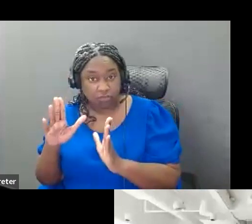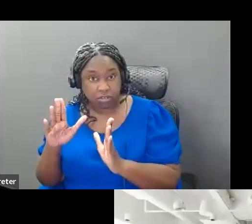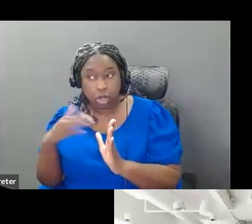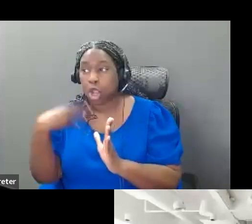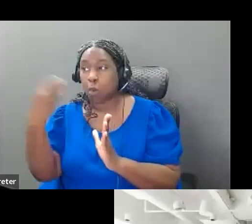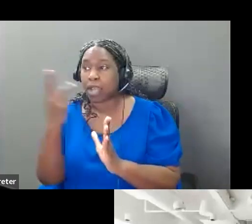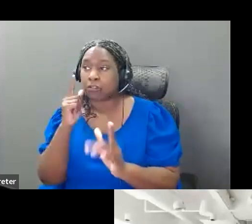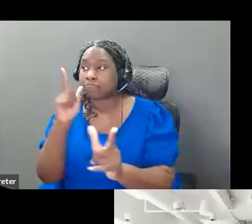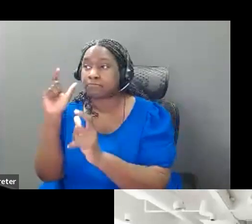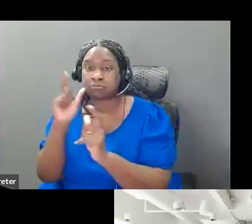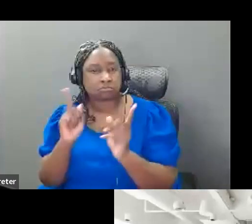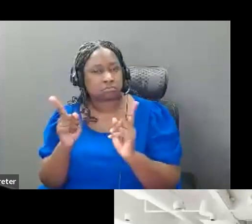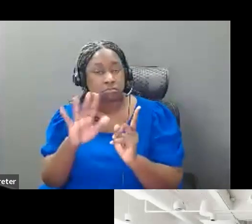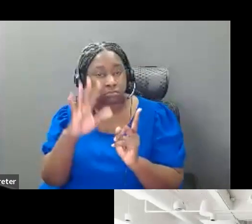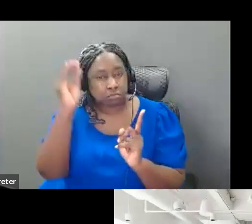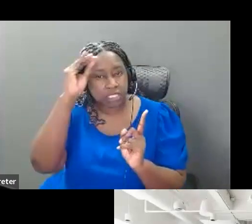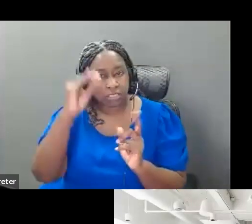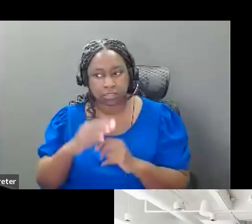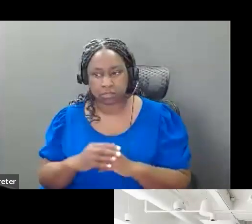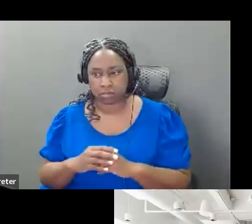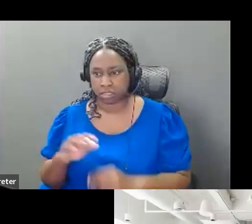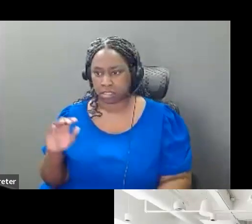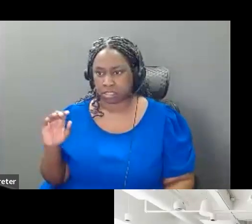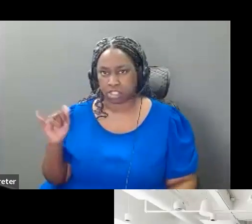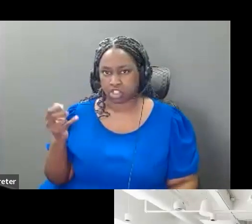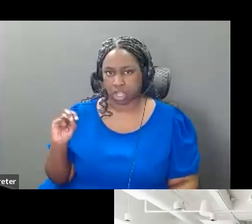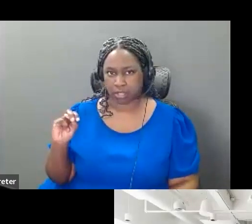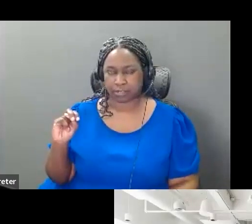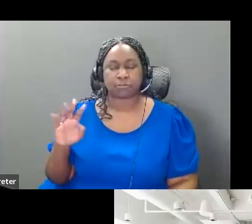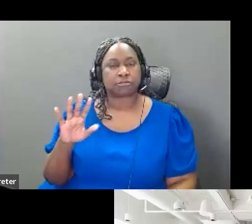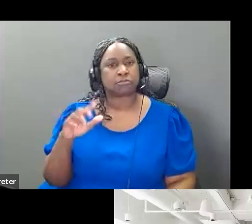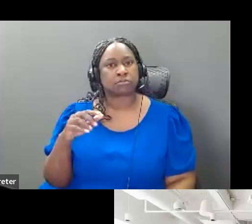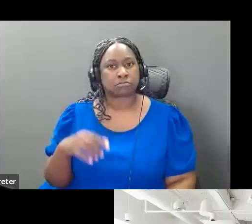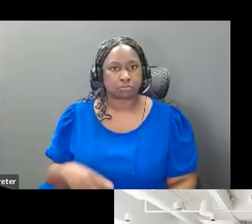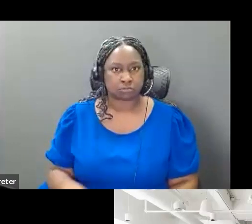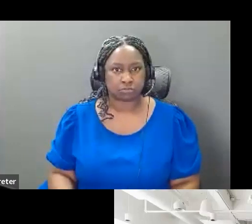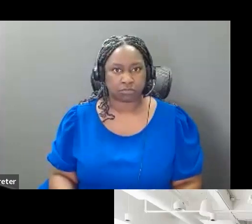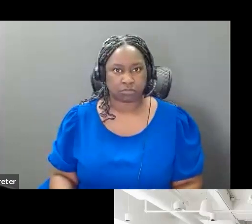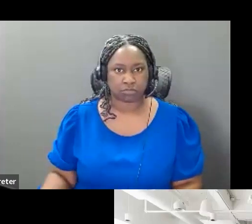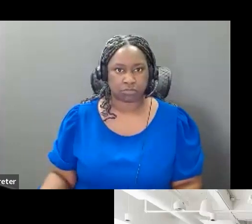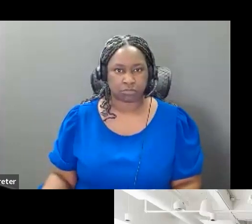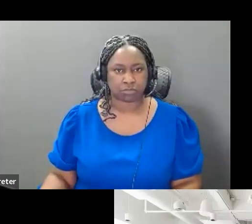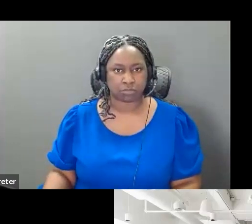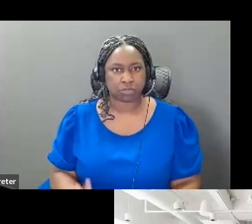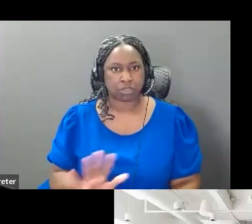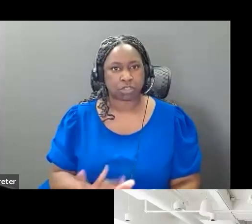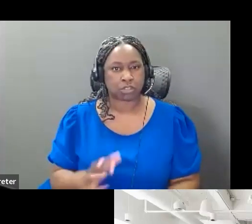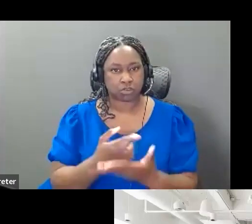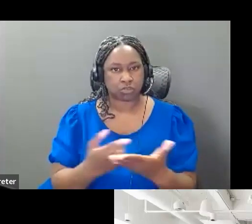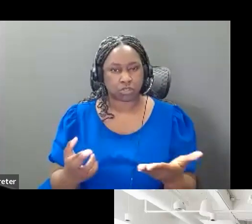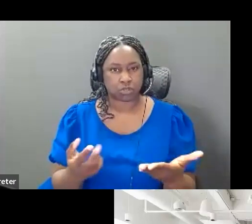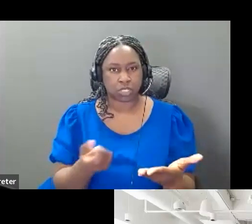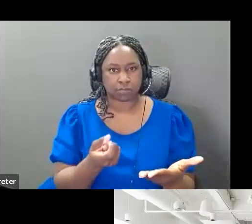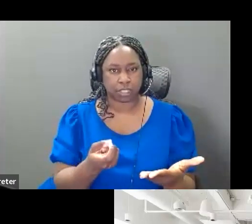other? So for me, this is John. It's about like resources a little bit. So say